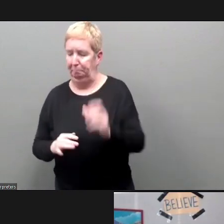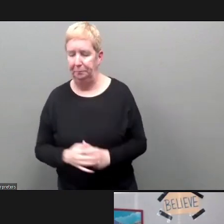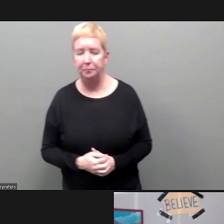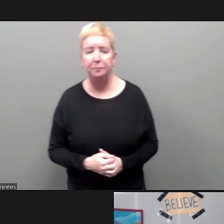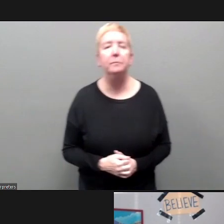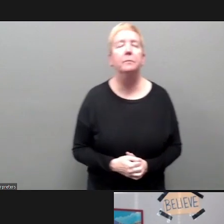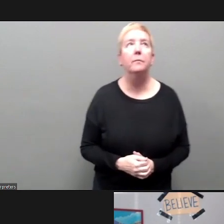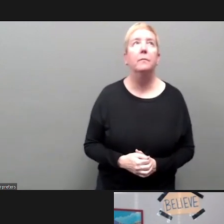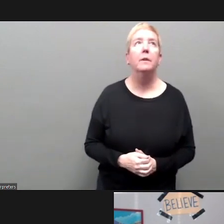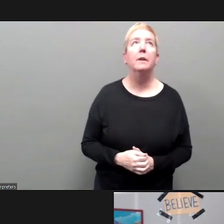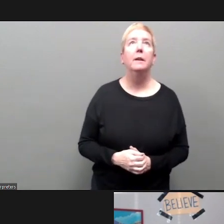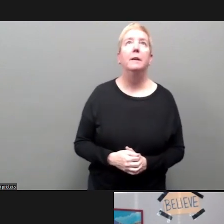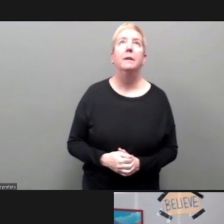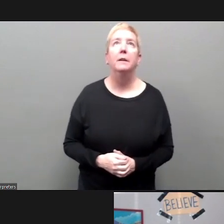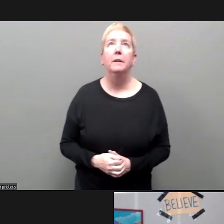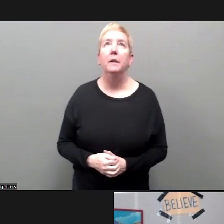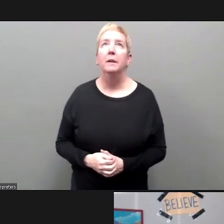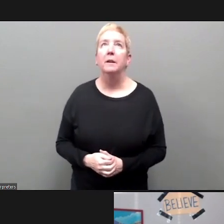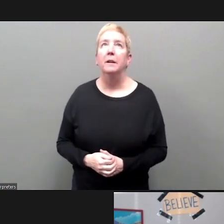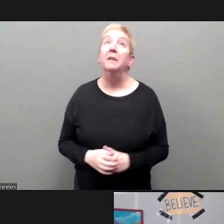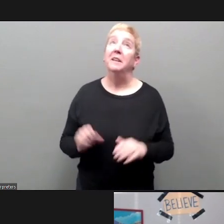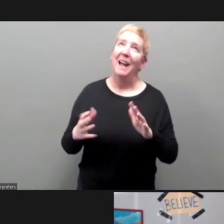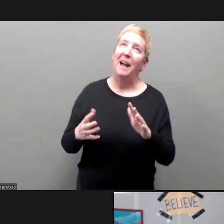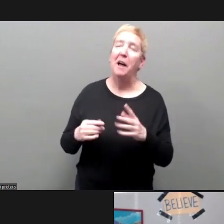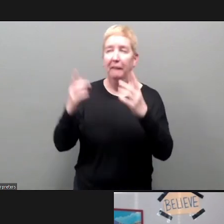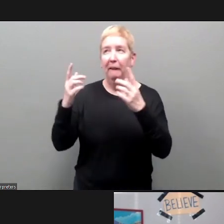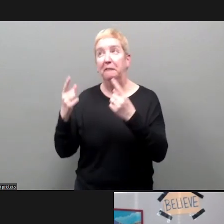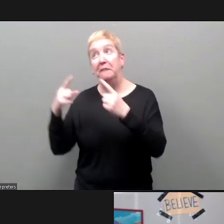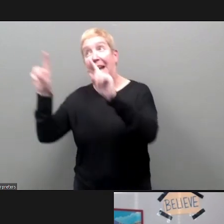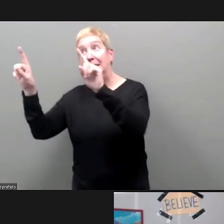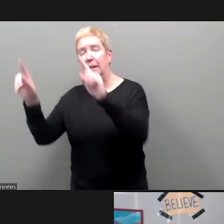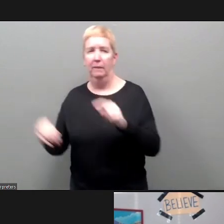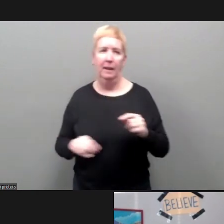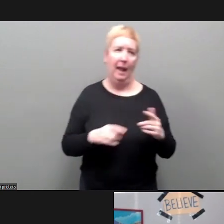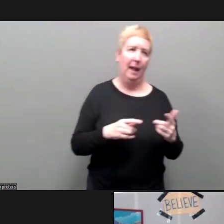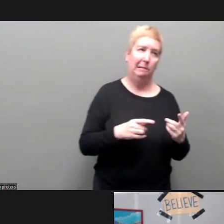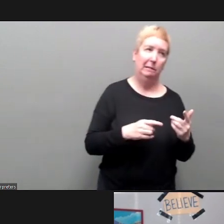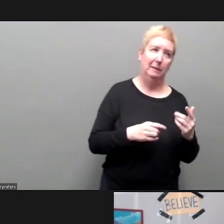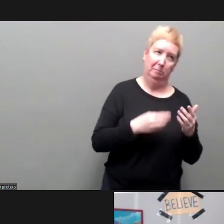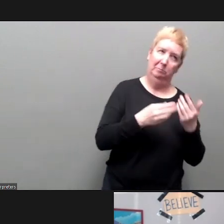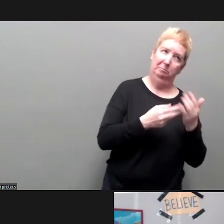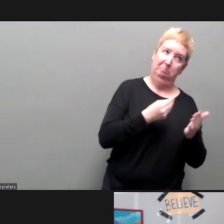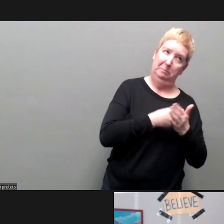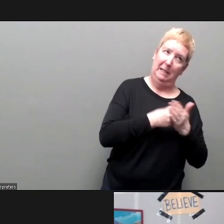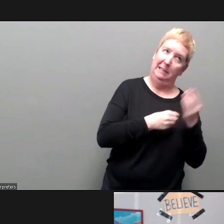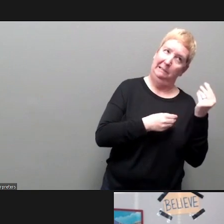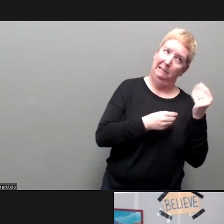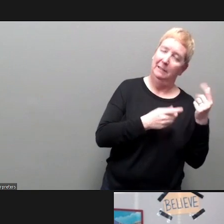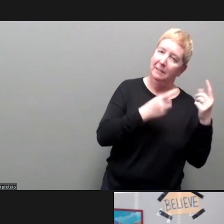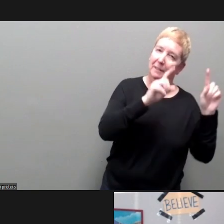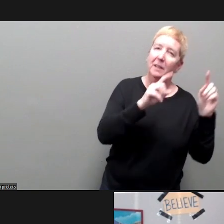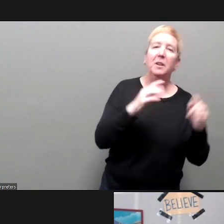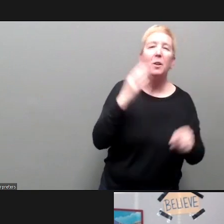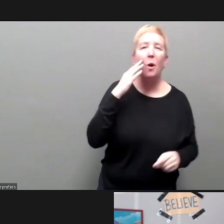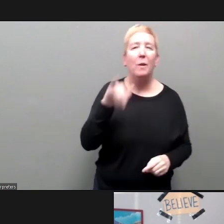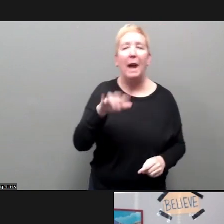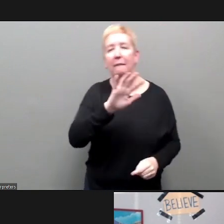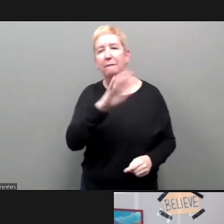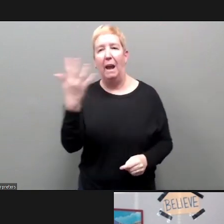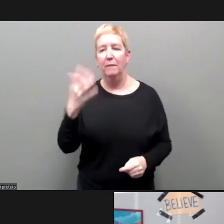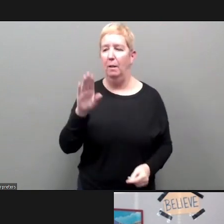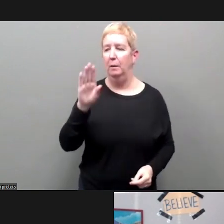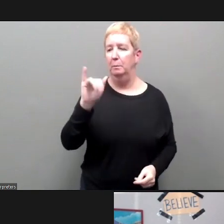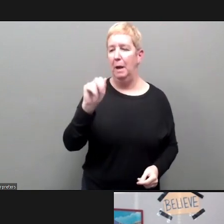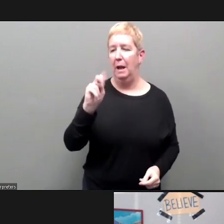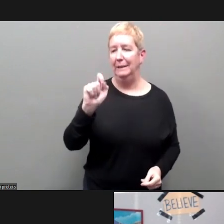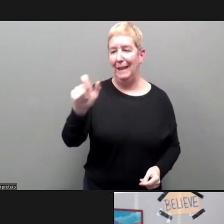So there's effectiveness and there's cost effectiveness. You know, the $5 Buy Next Now